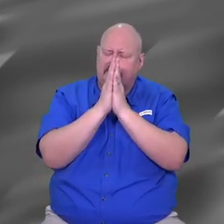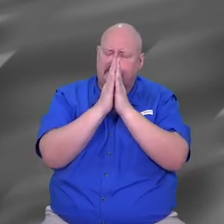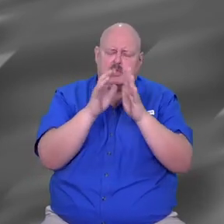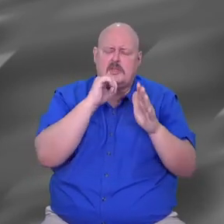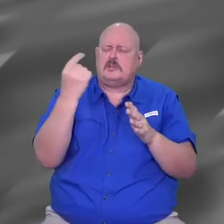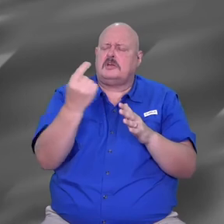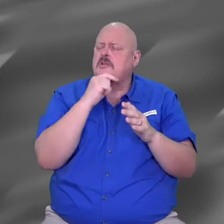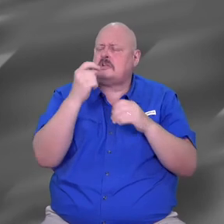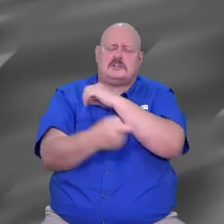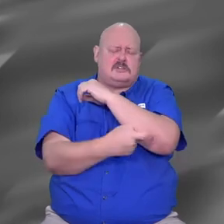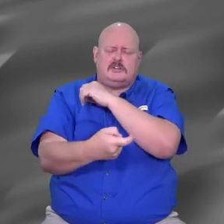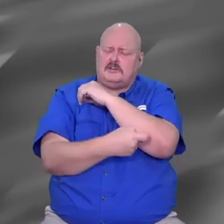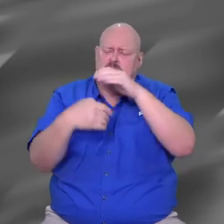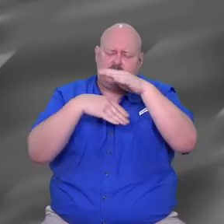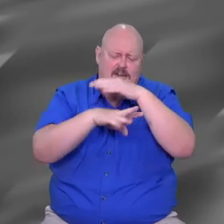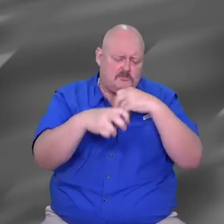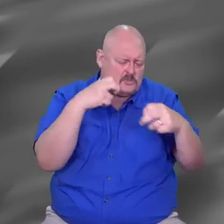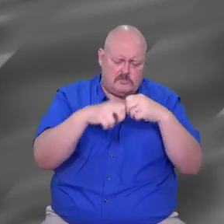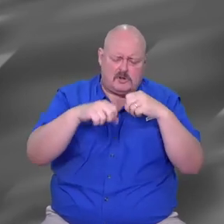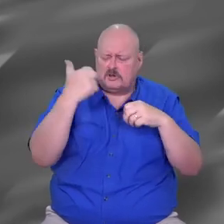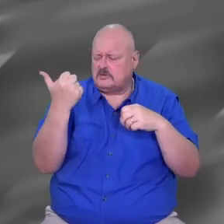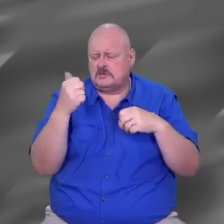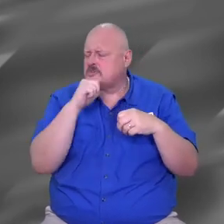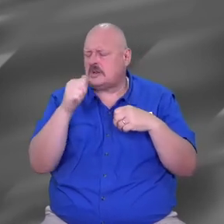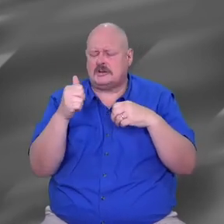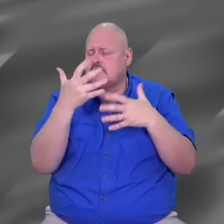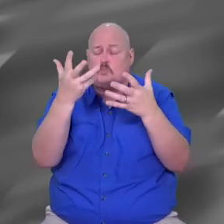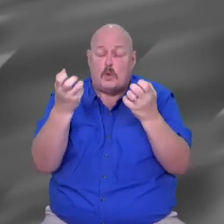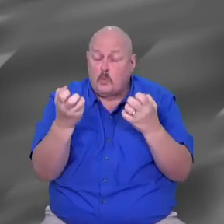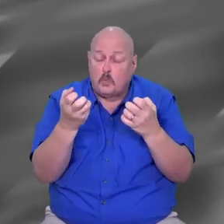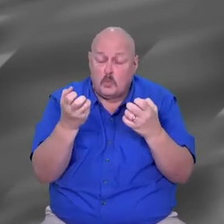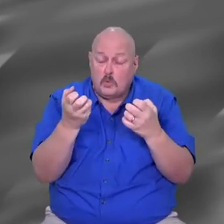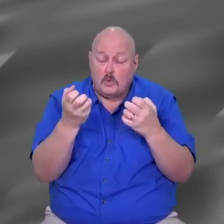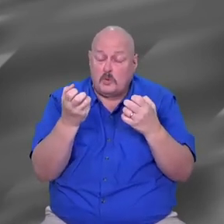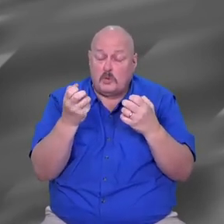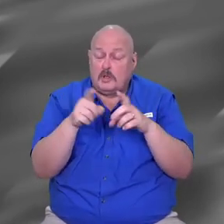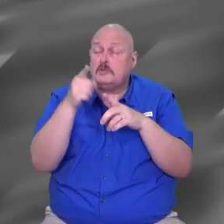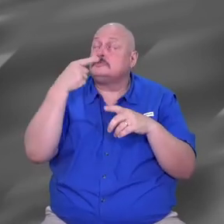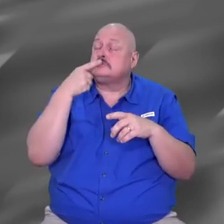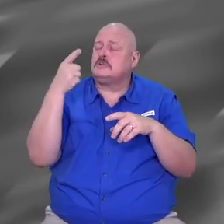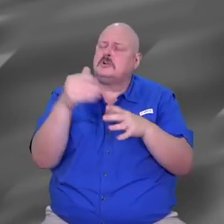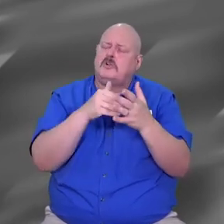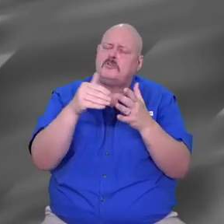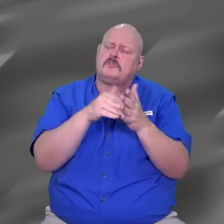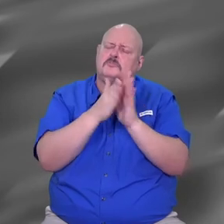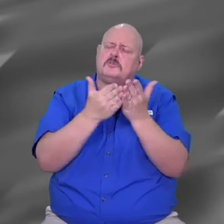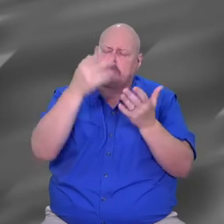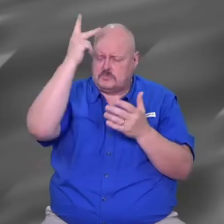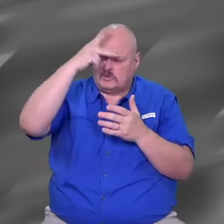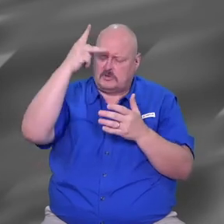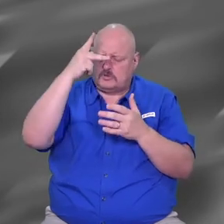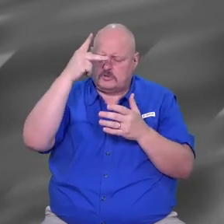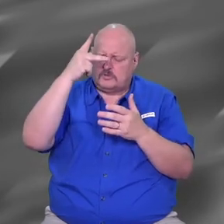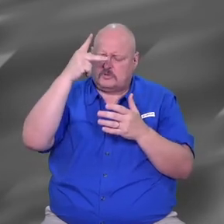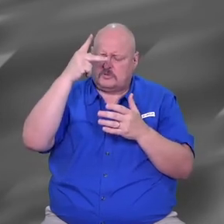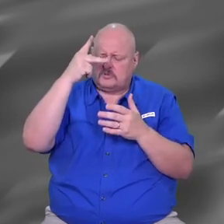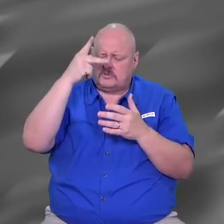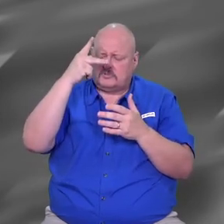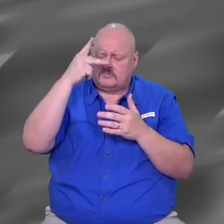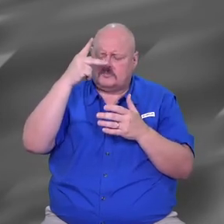be tempted to enter in these issues or others. We would not desire, as you say so often in the book of Proverbs, the foreign